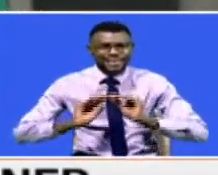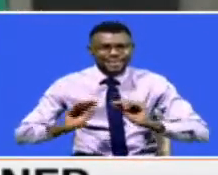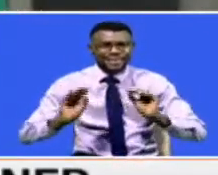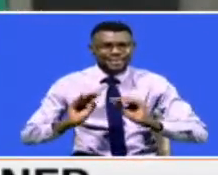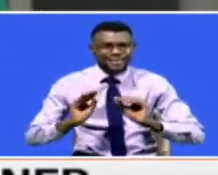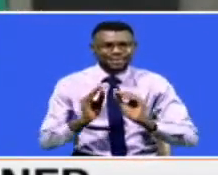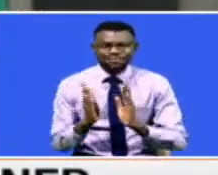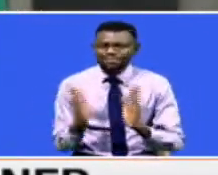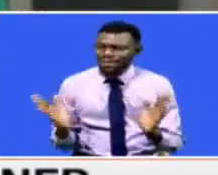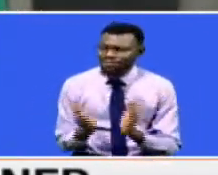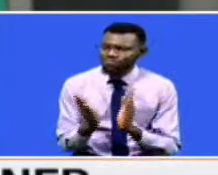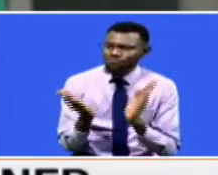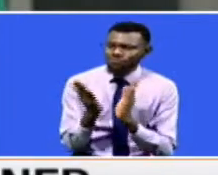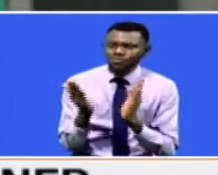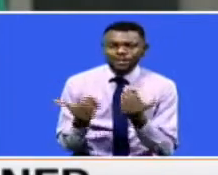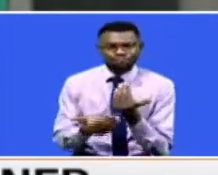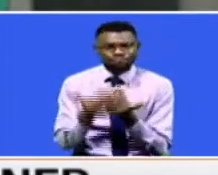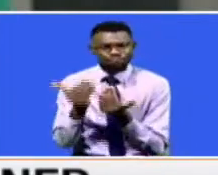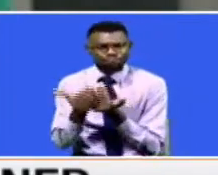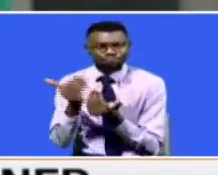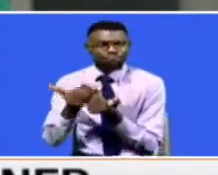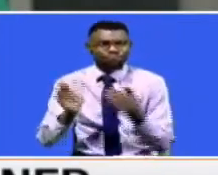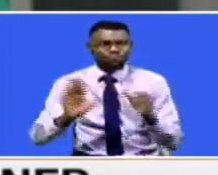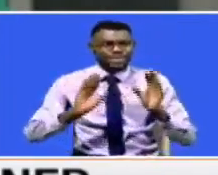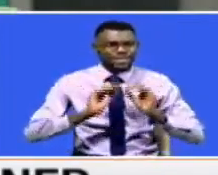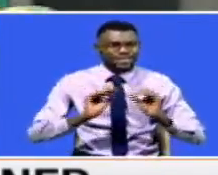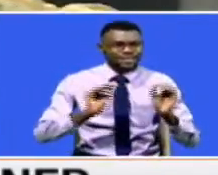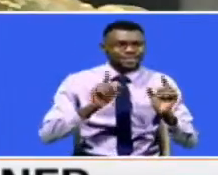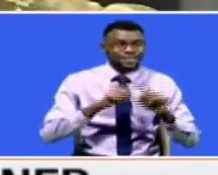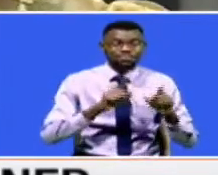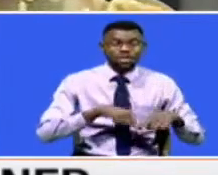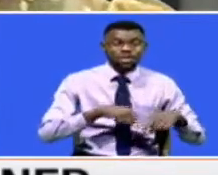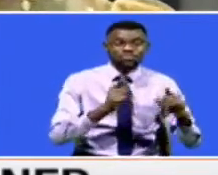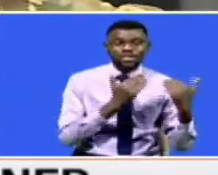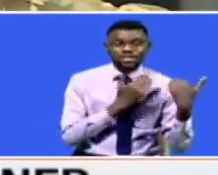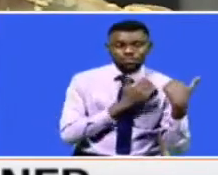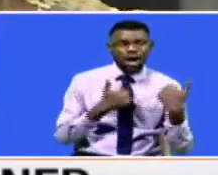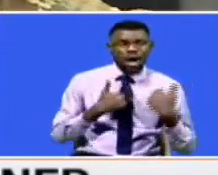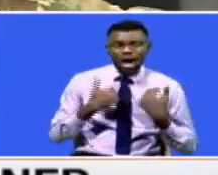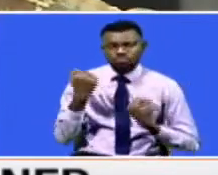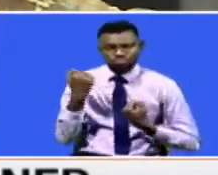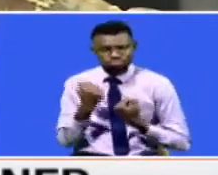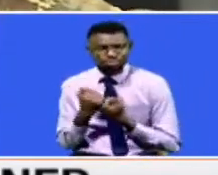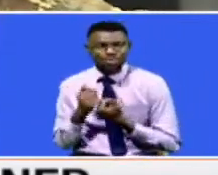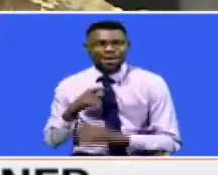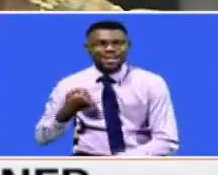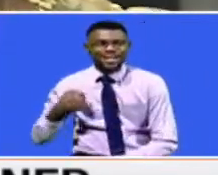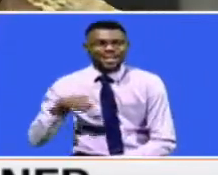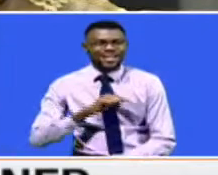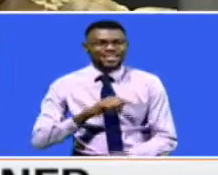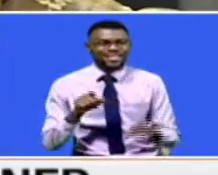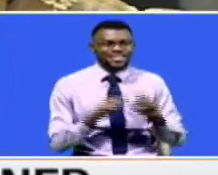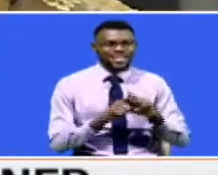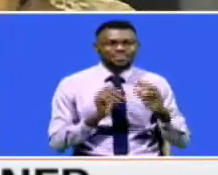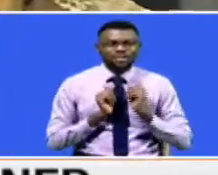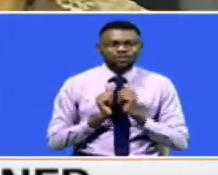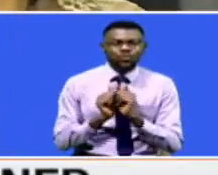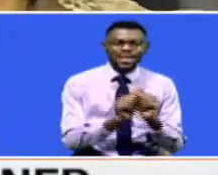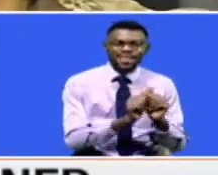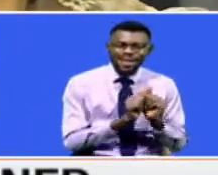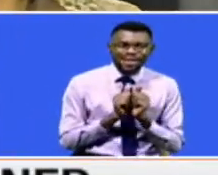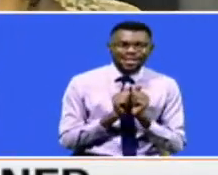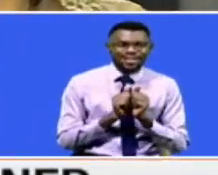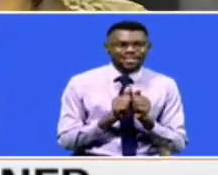we bring them up and teach them, you on the other side, you also support us, and we together bring